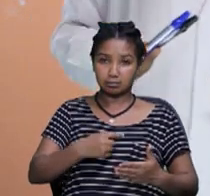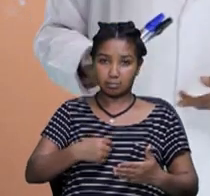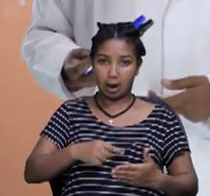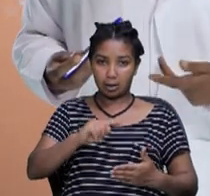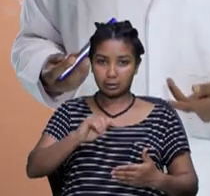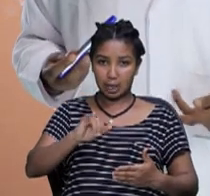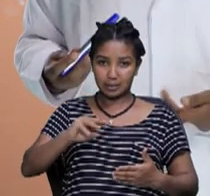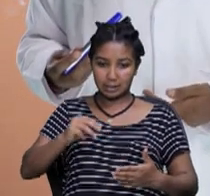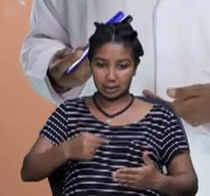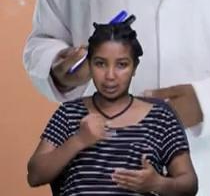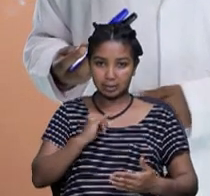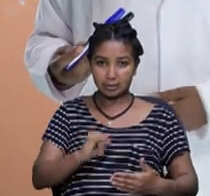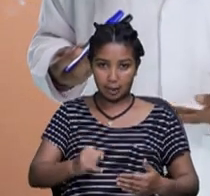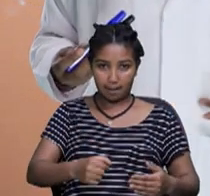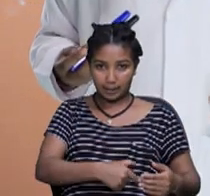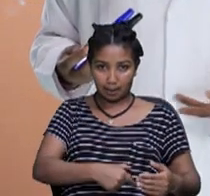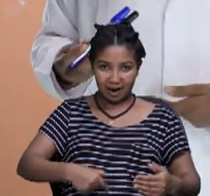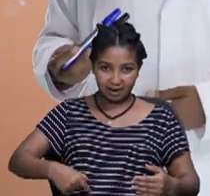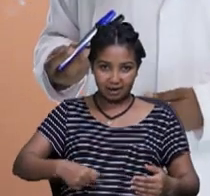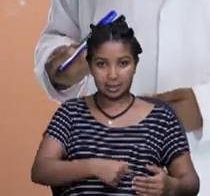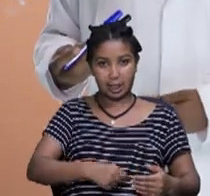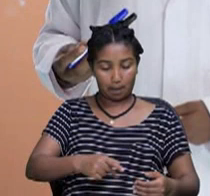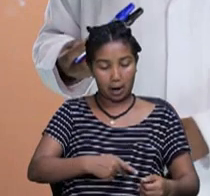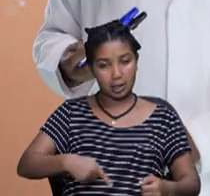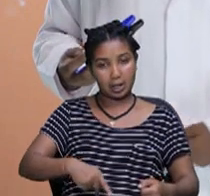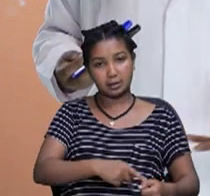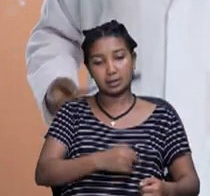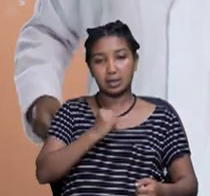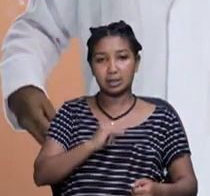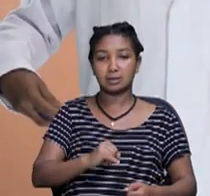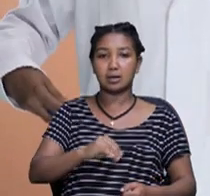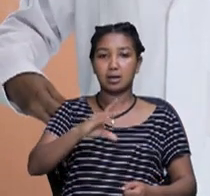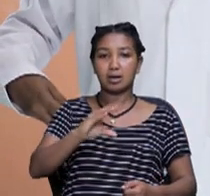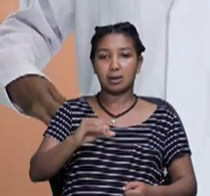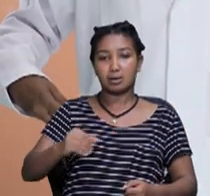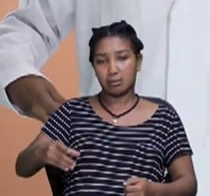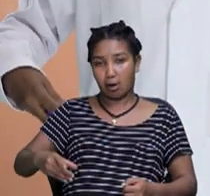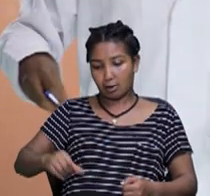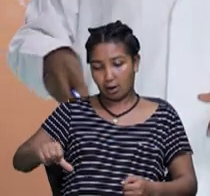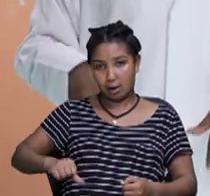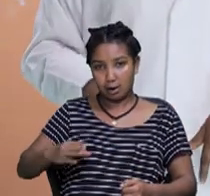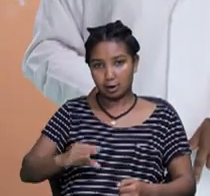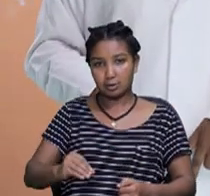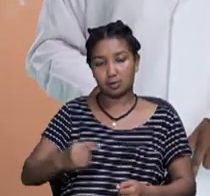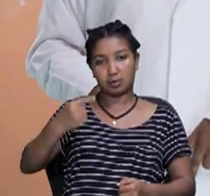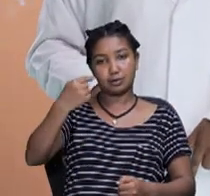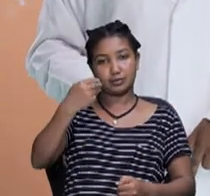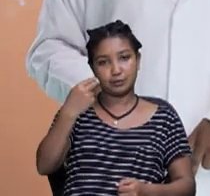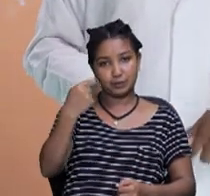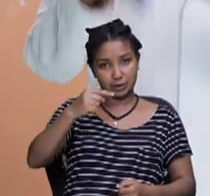heart, and there is in the pancreas, there is adrenal gland found on the kidney, and